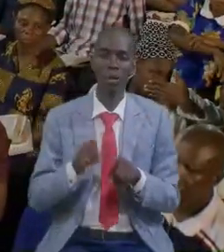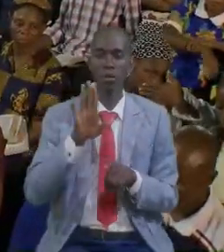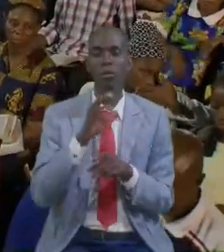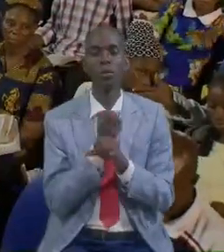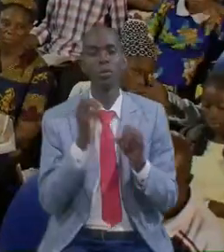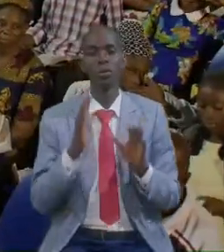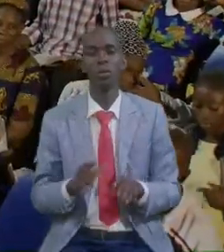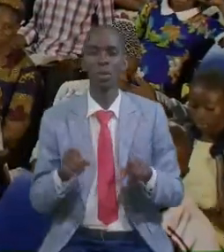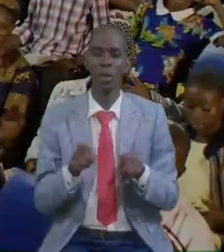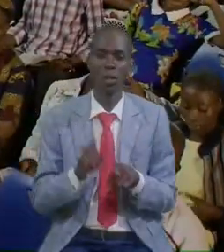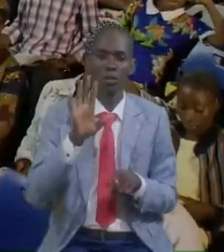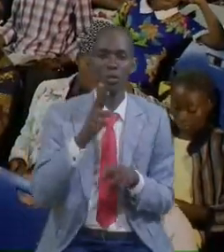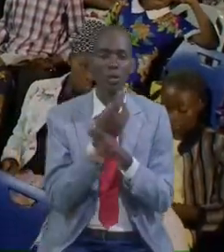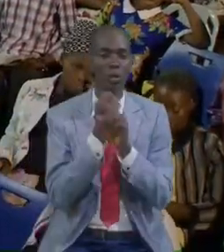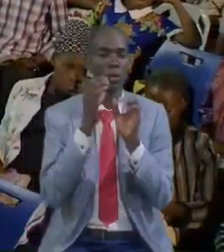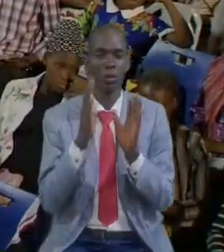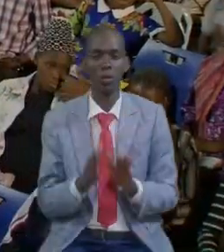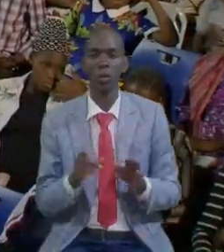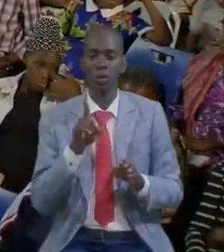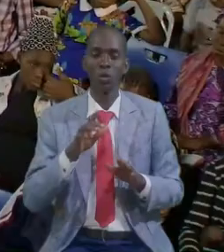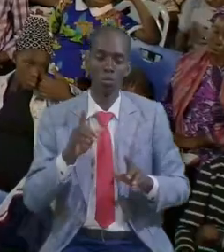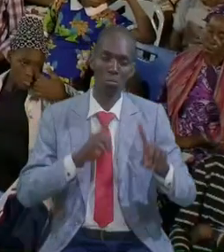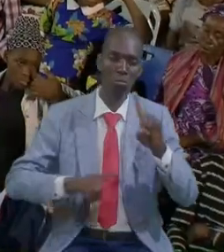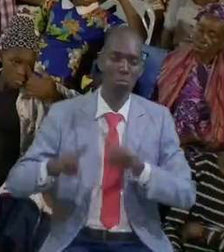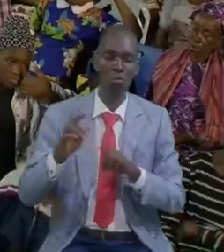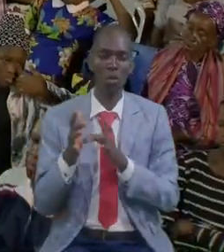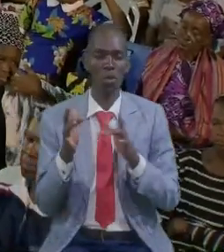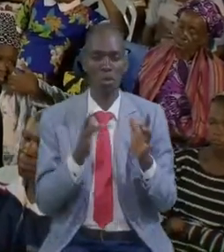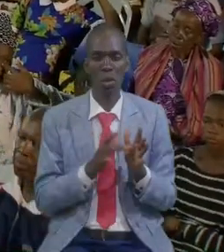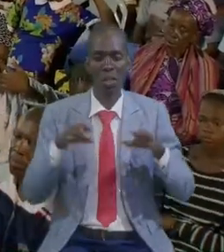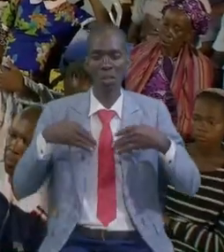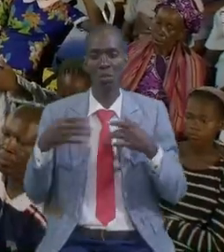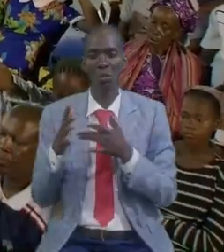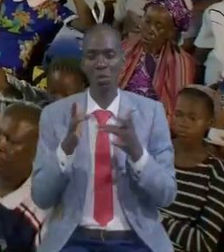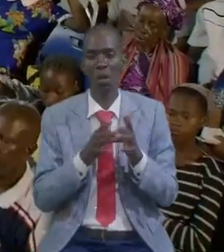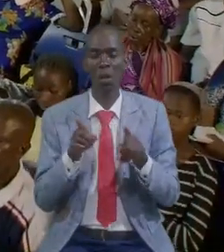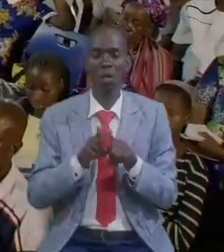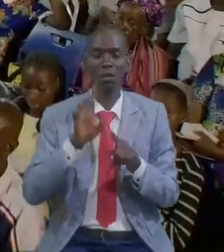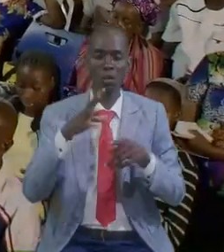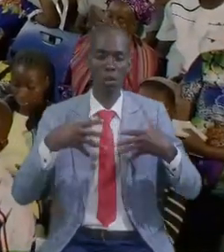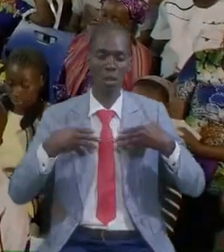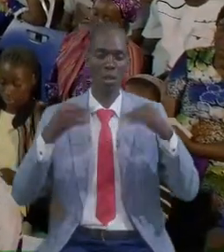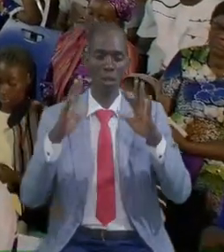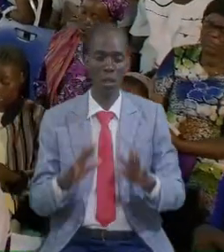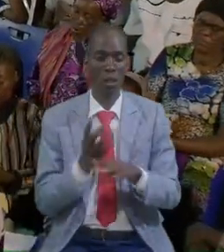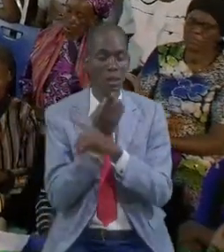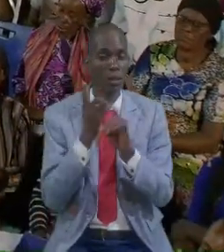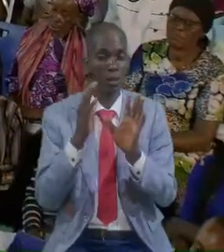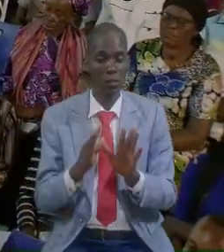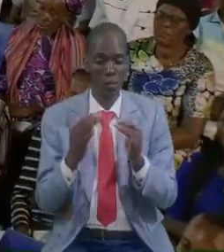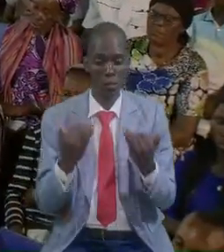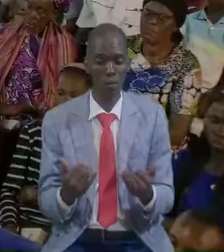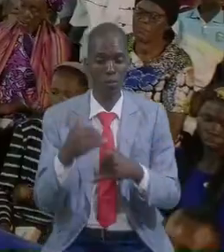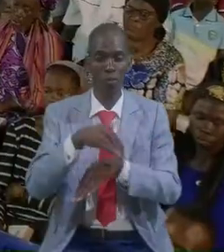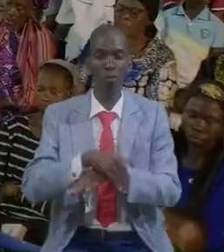your Redeemer, you confess Jesus your healer, your deliverer, tonight blessings